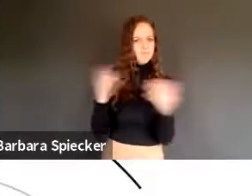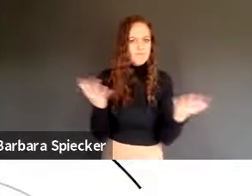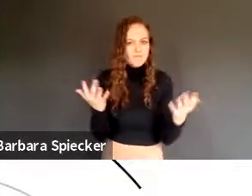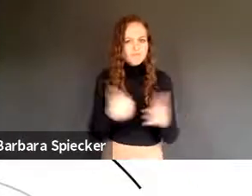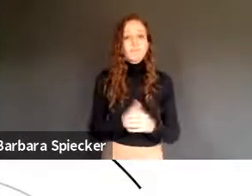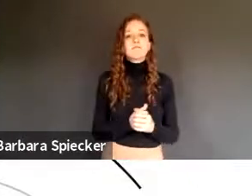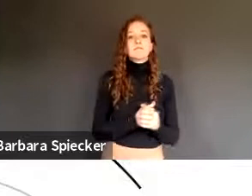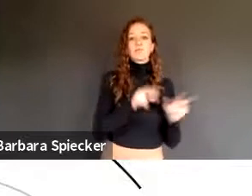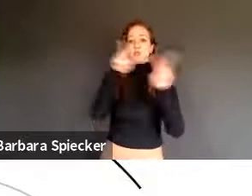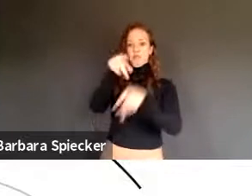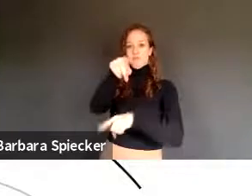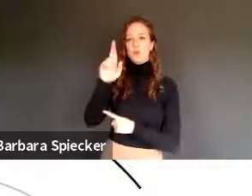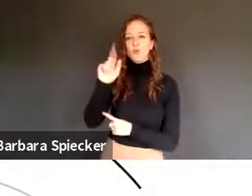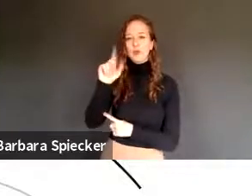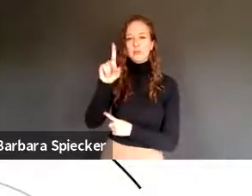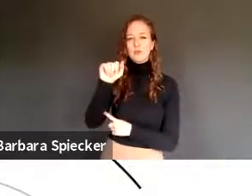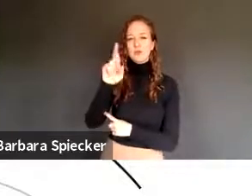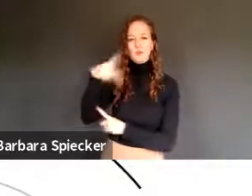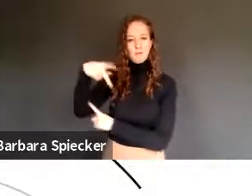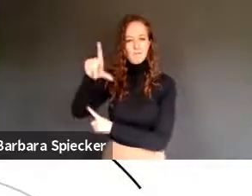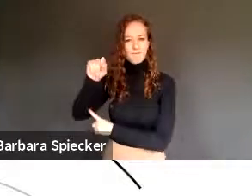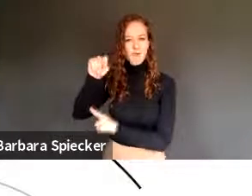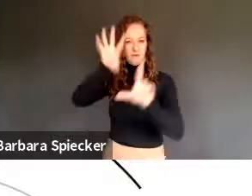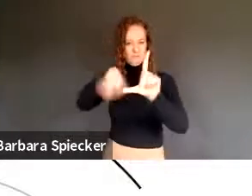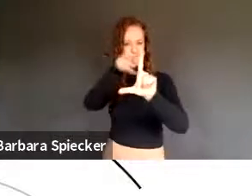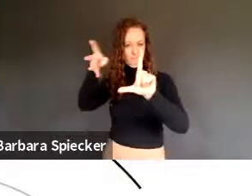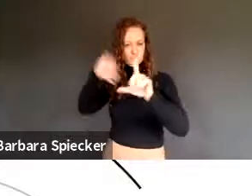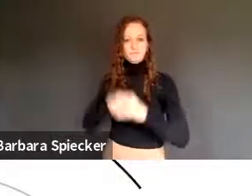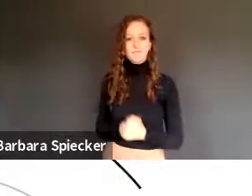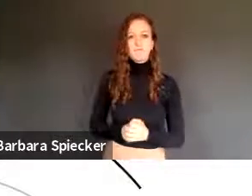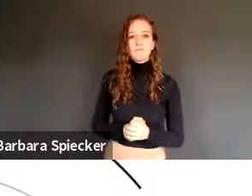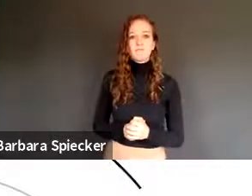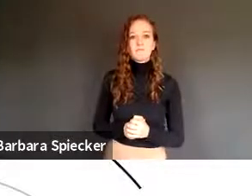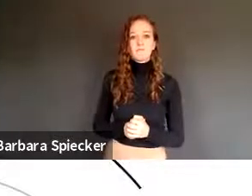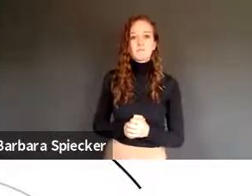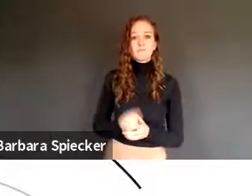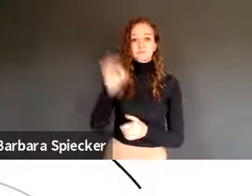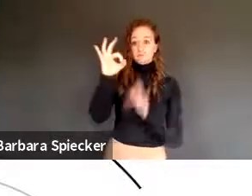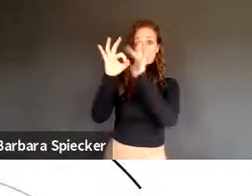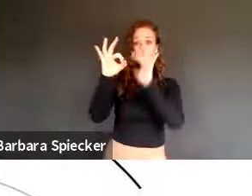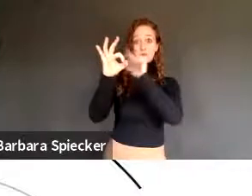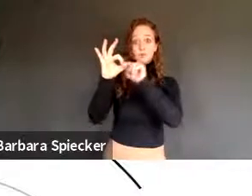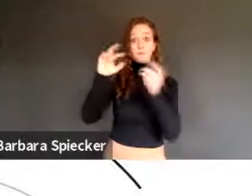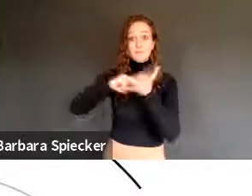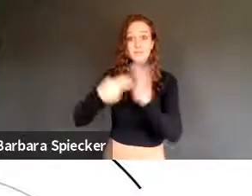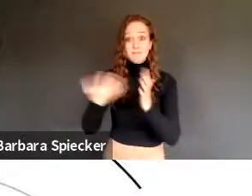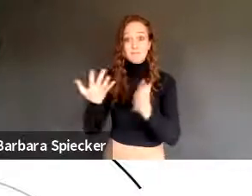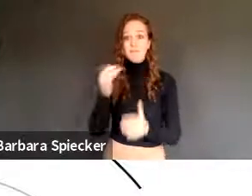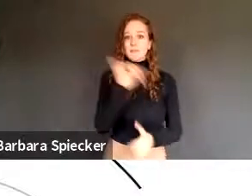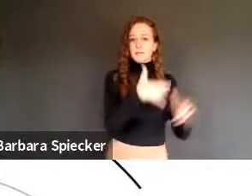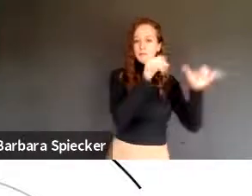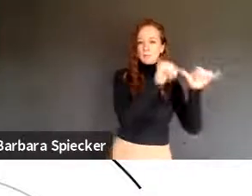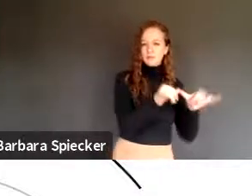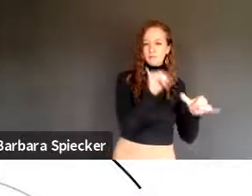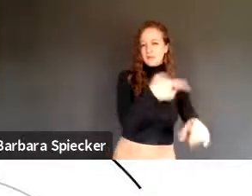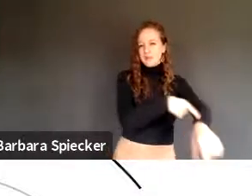correlations between length and growth rate and various environmental variables. So what you're looking at here is called a radar plot.